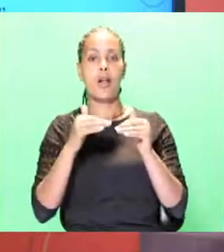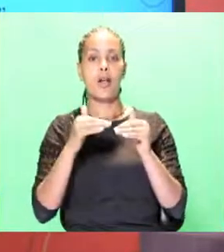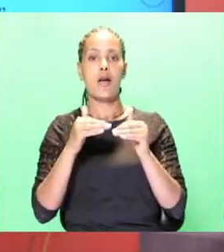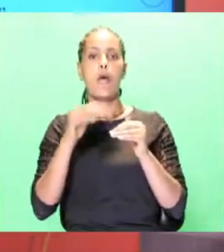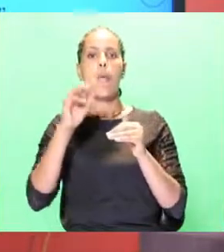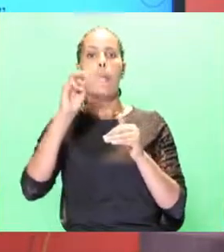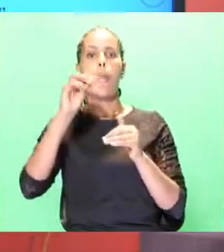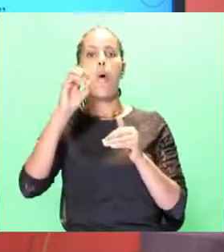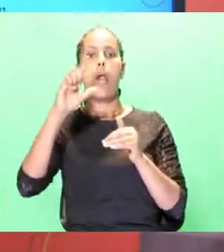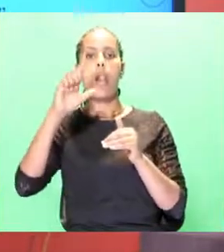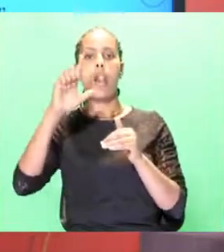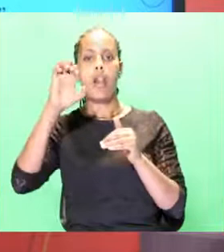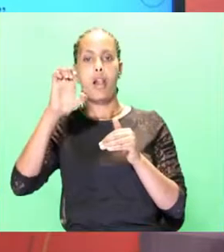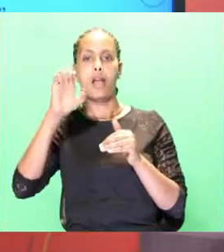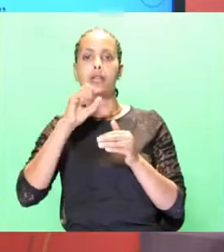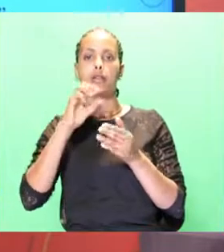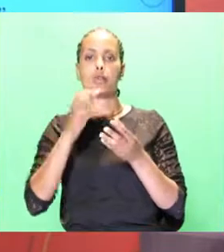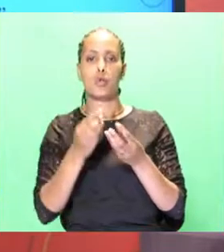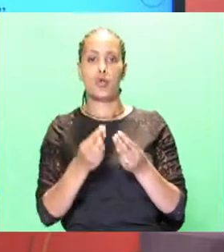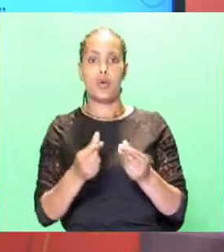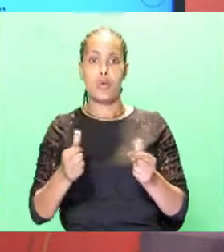mole fraction of the